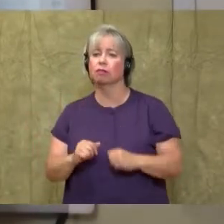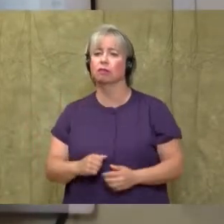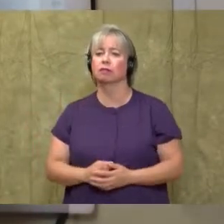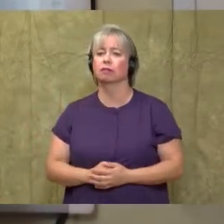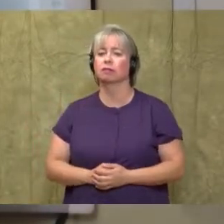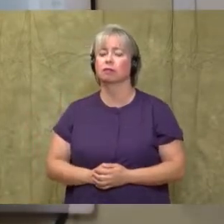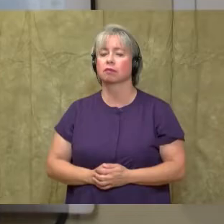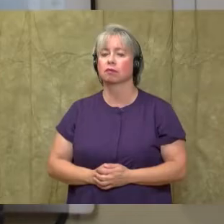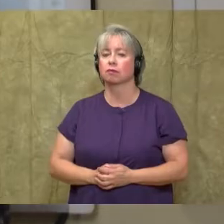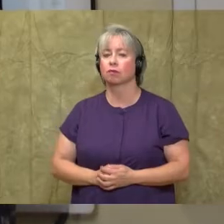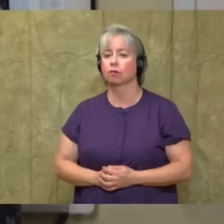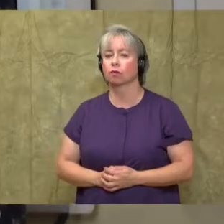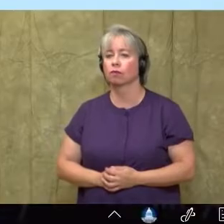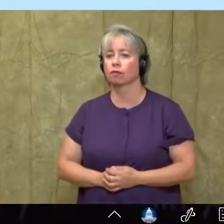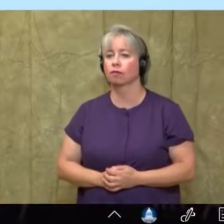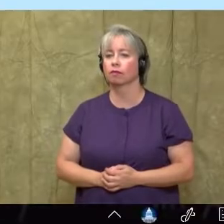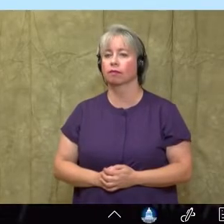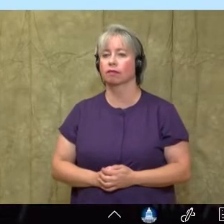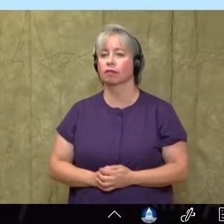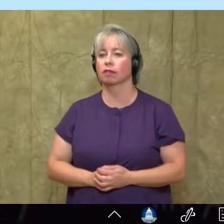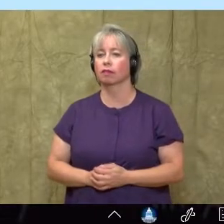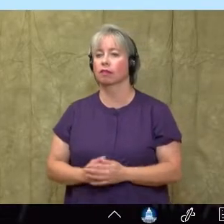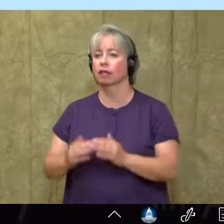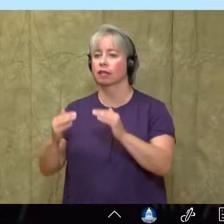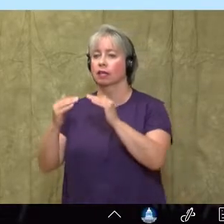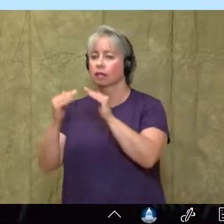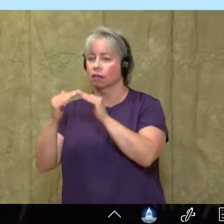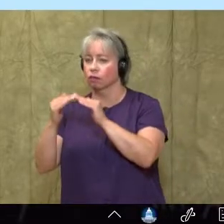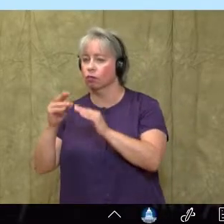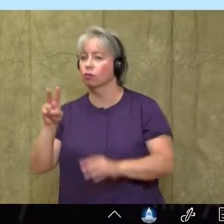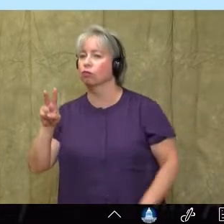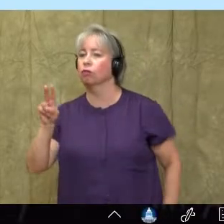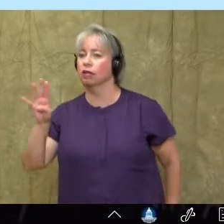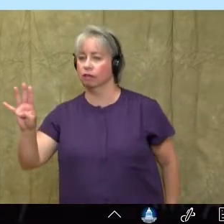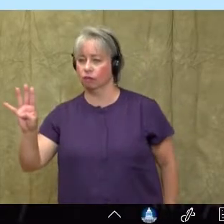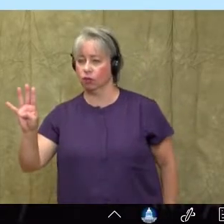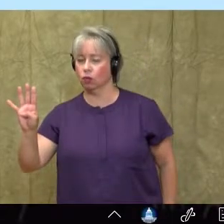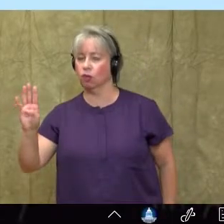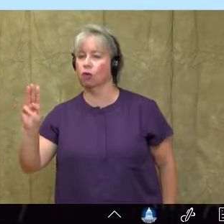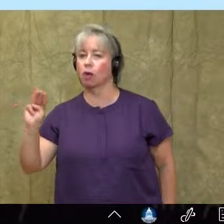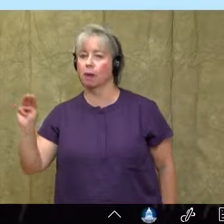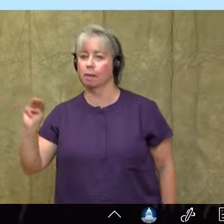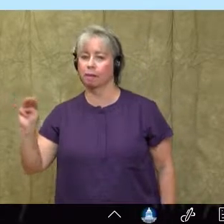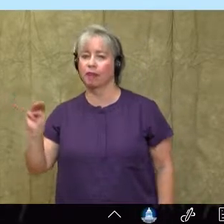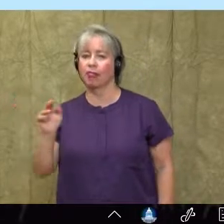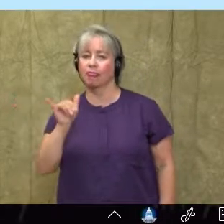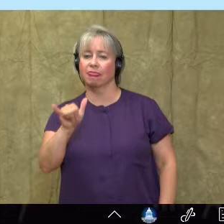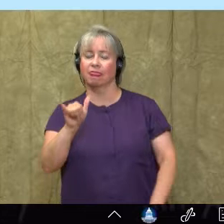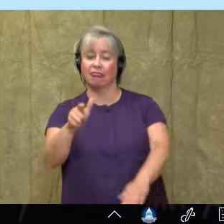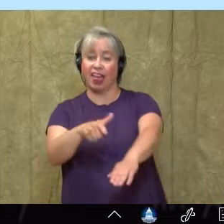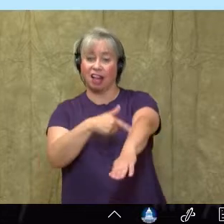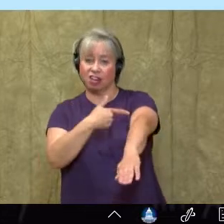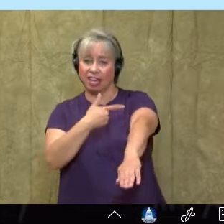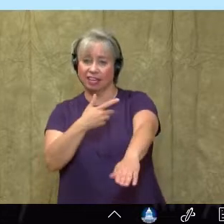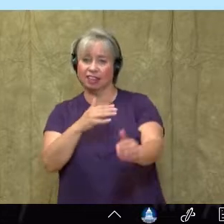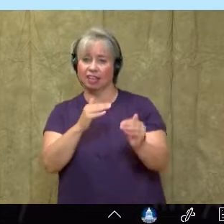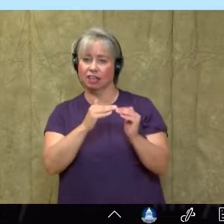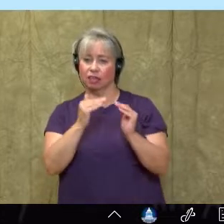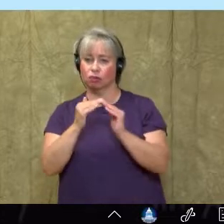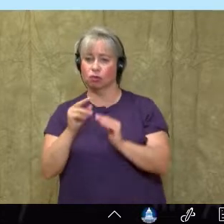48 divided by 2, 24. So this length is 24